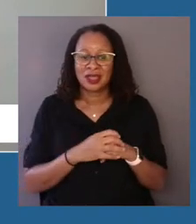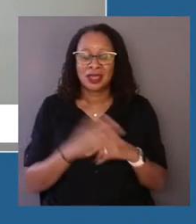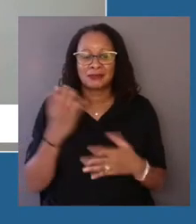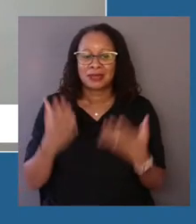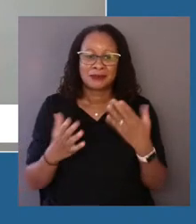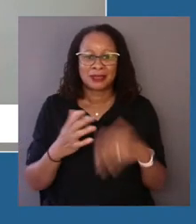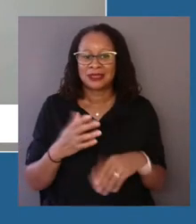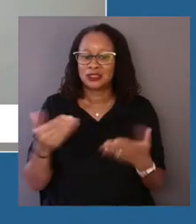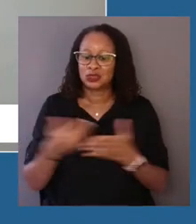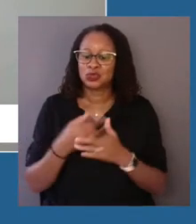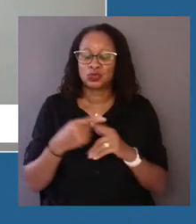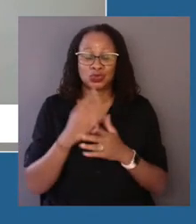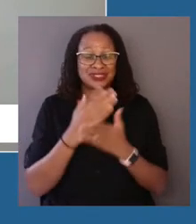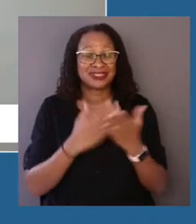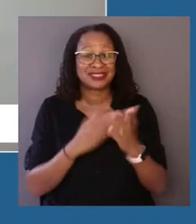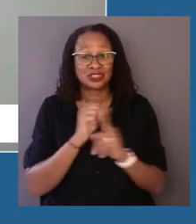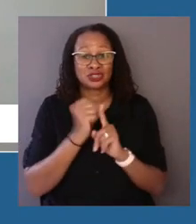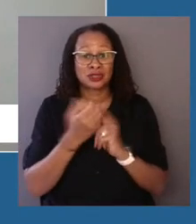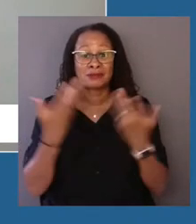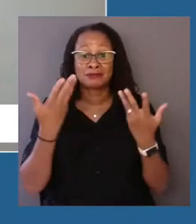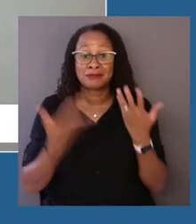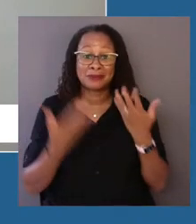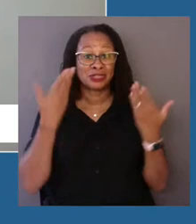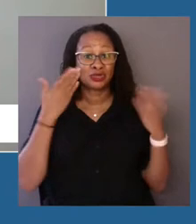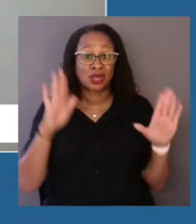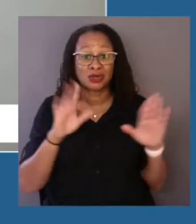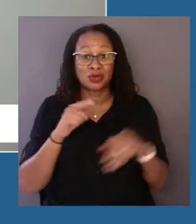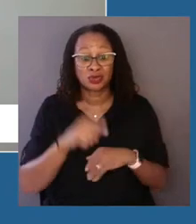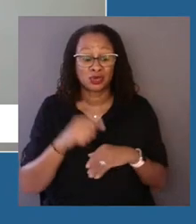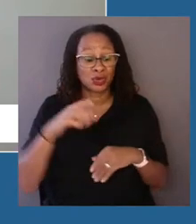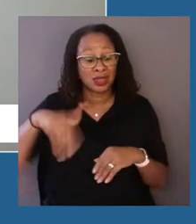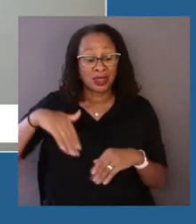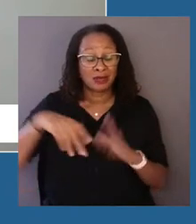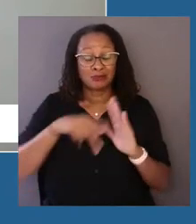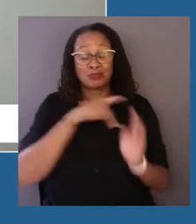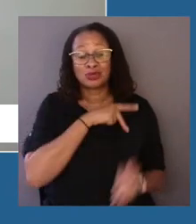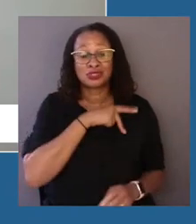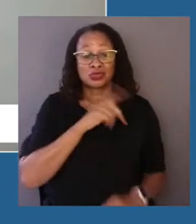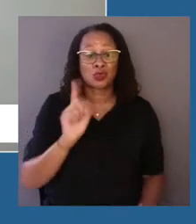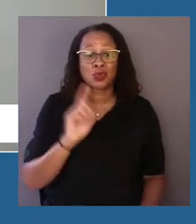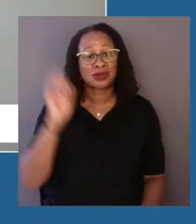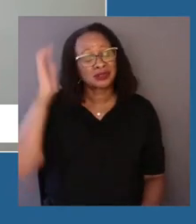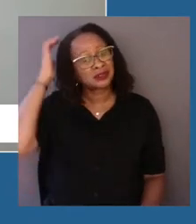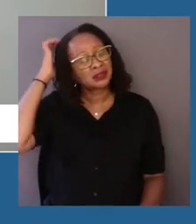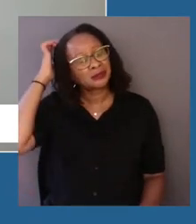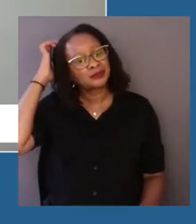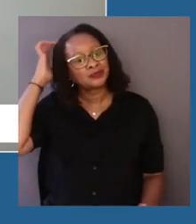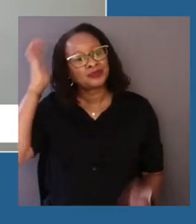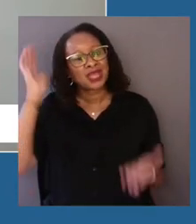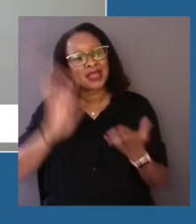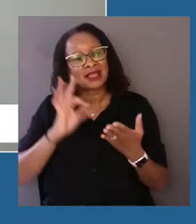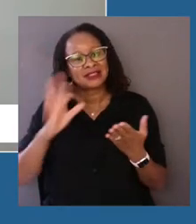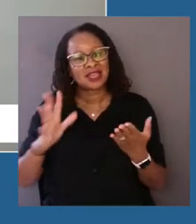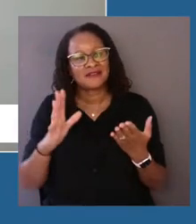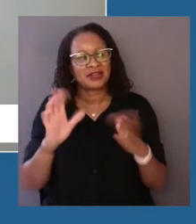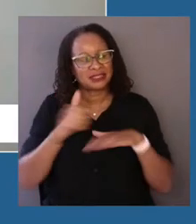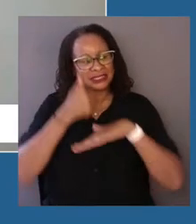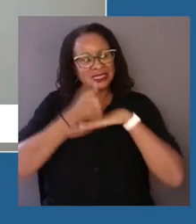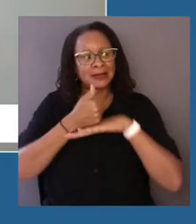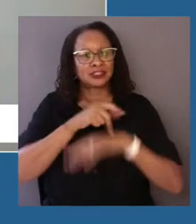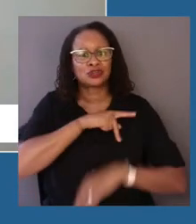to the scene, may not know you yet personally, where there's less of an established